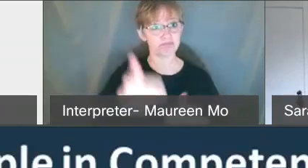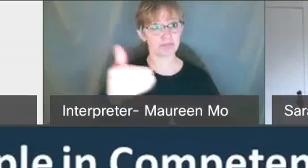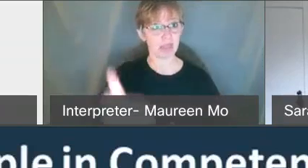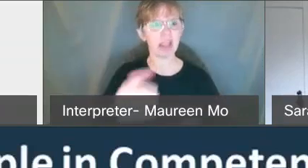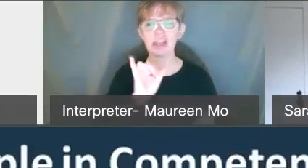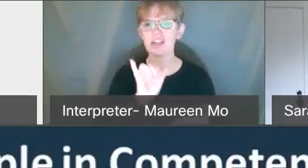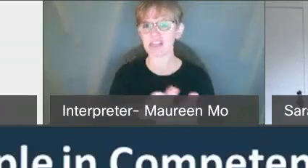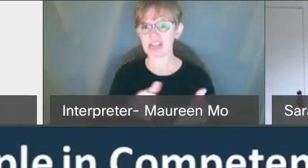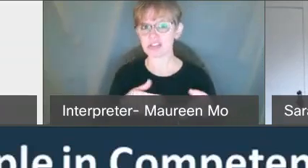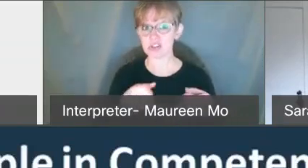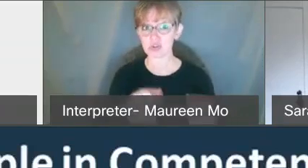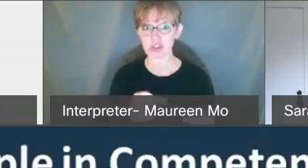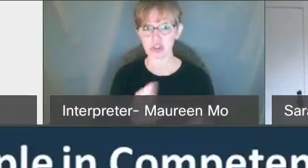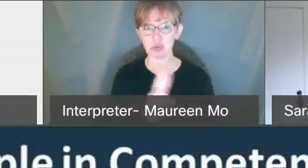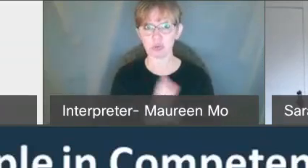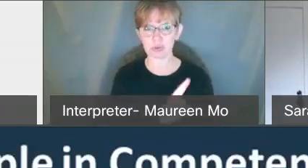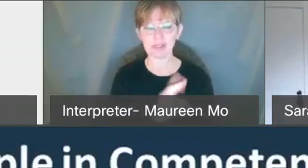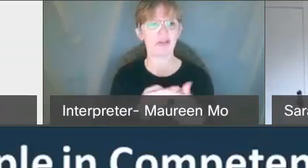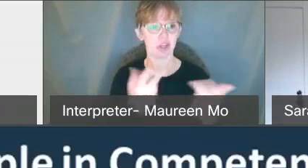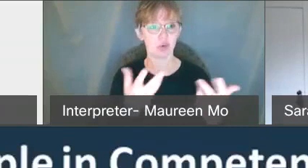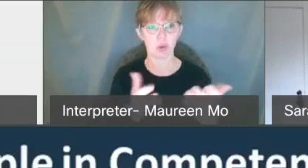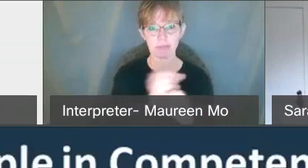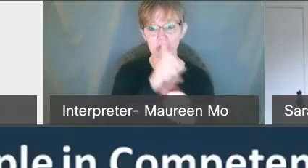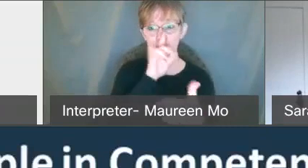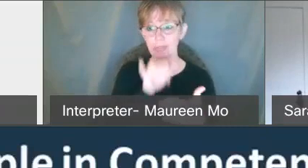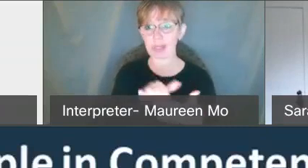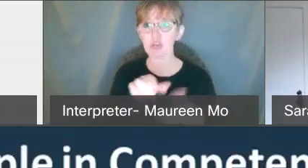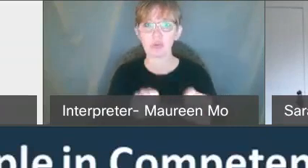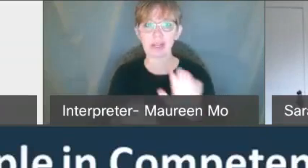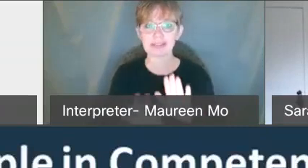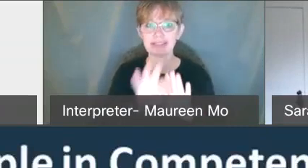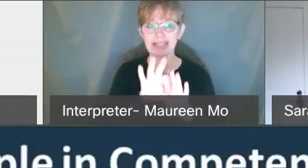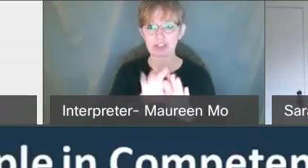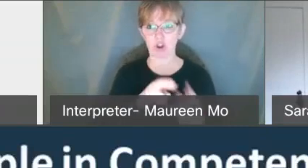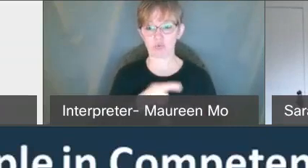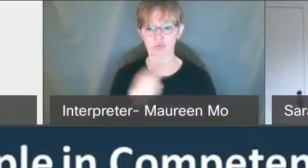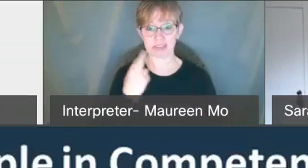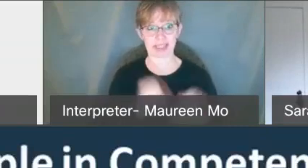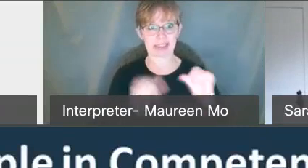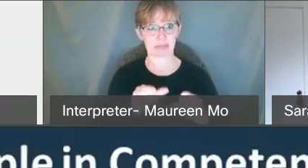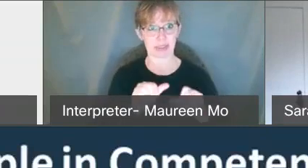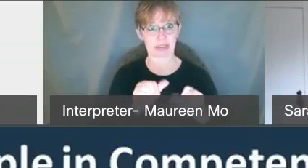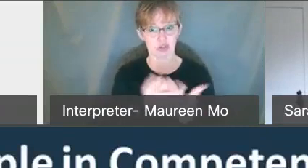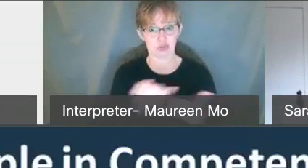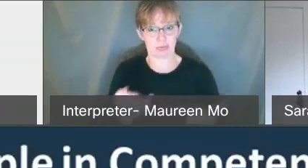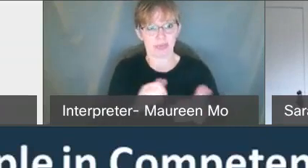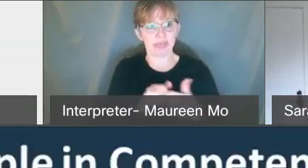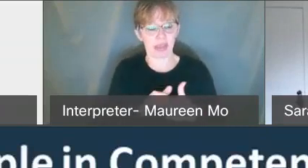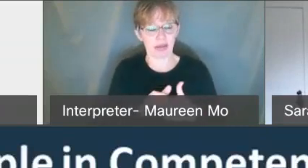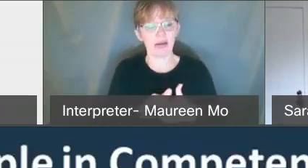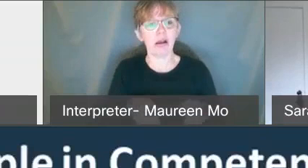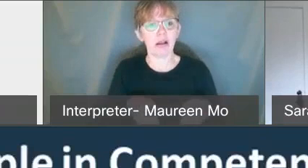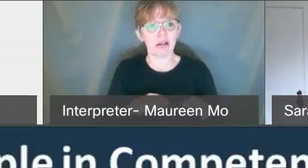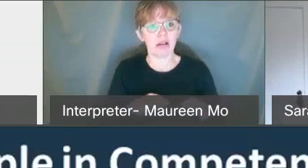strategy that you're using, then you're going to want to make sure that you can select a risk assessment instrument that does afford detection